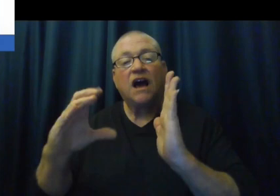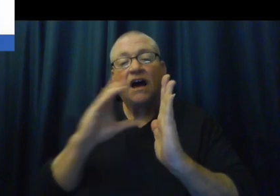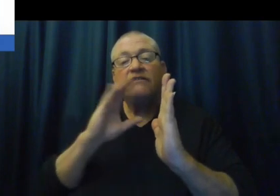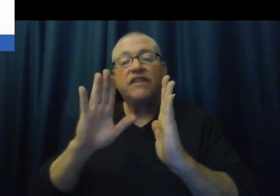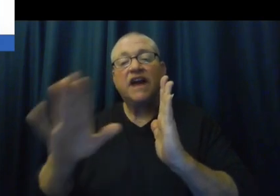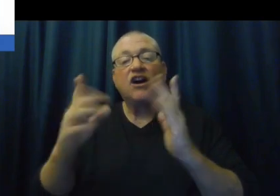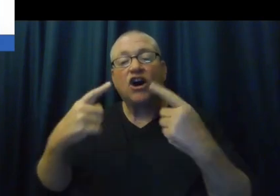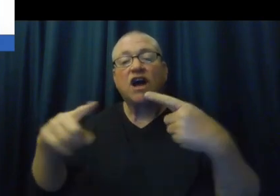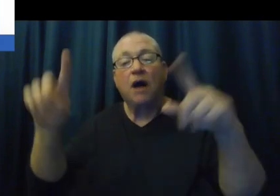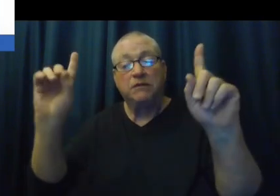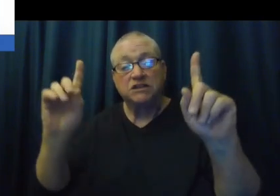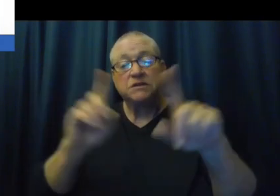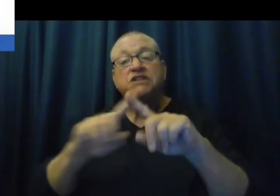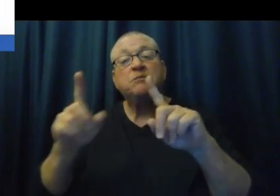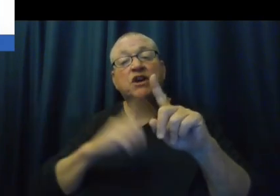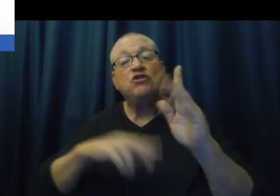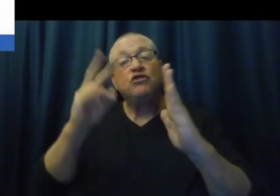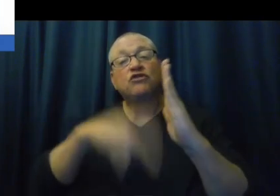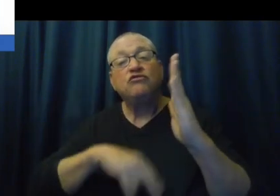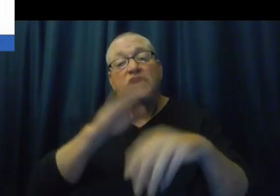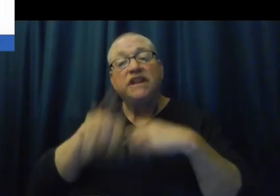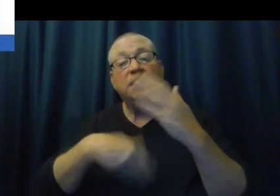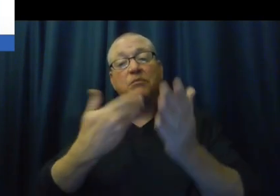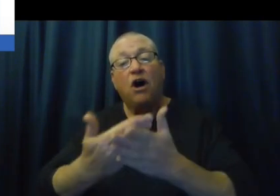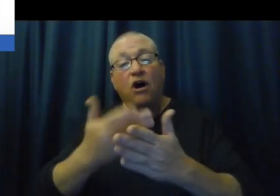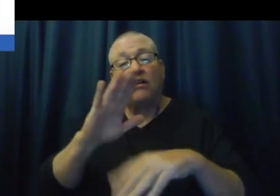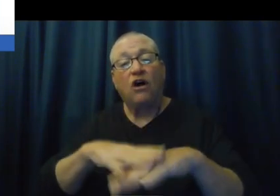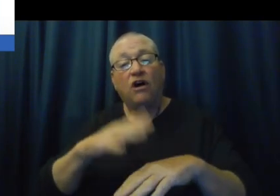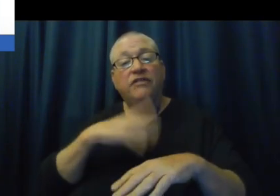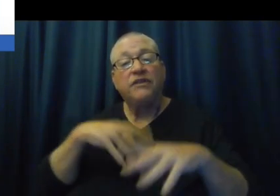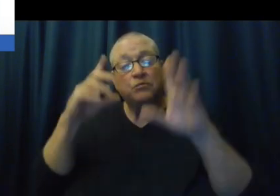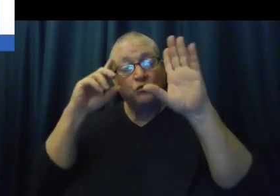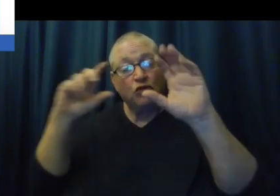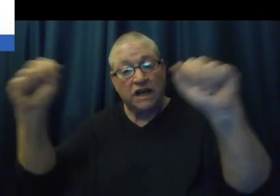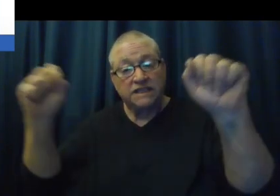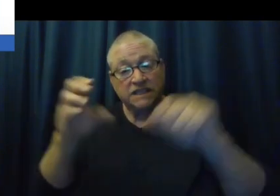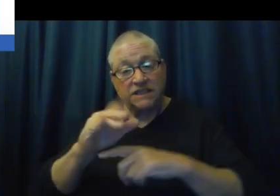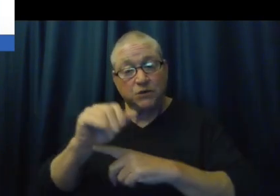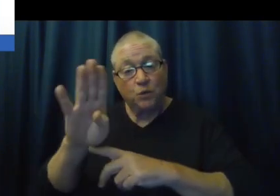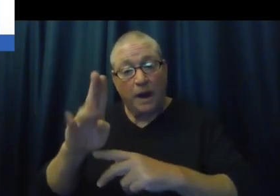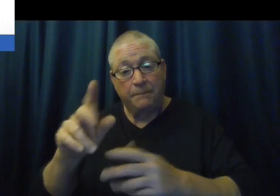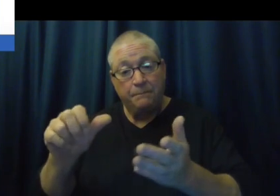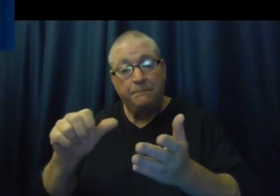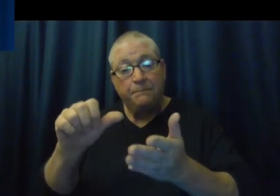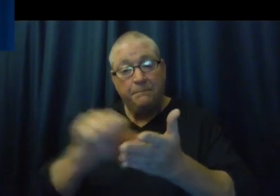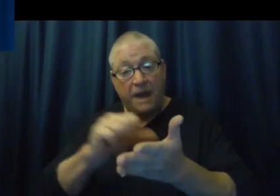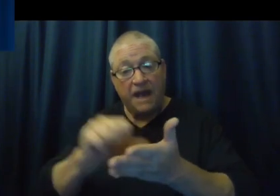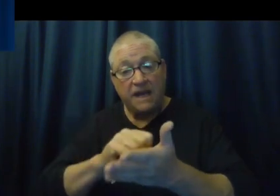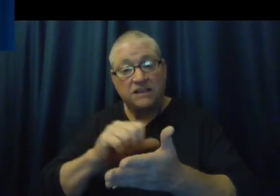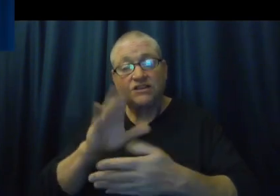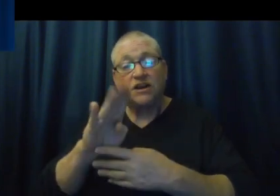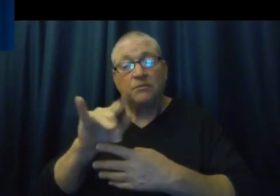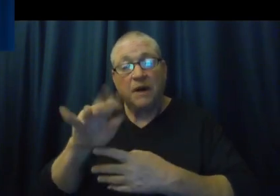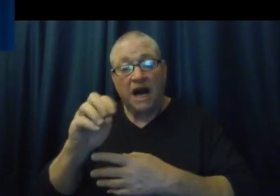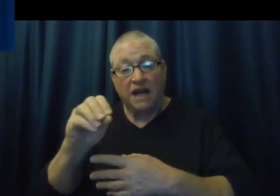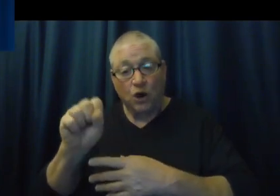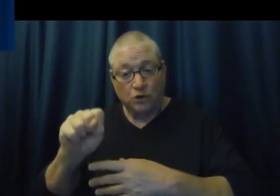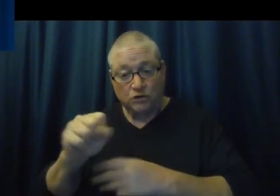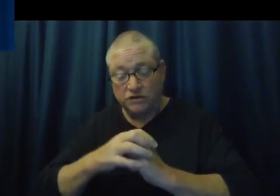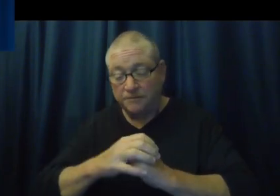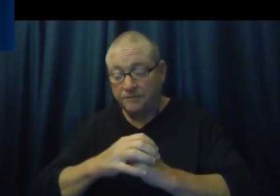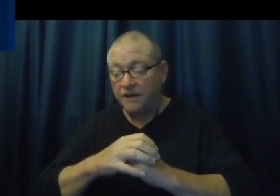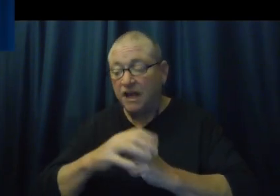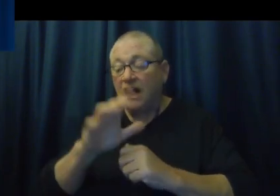to visit the faculty and staff recognition section of the President's webpage for their full bios. The Arlen Norman Award